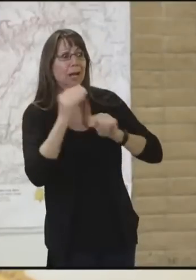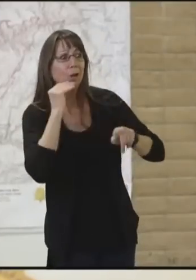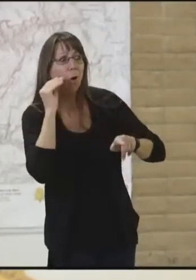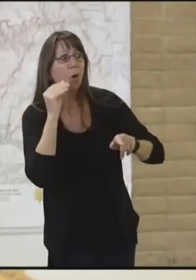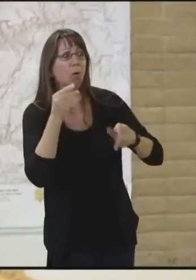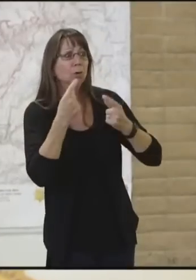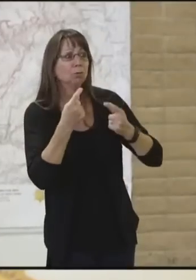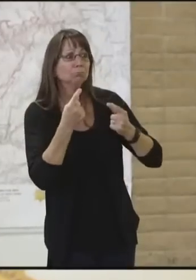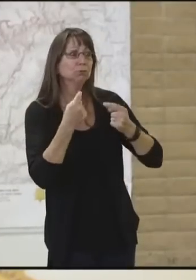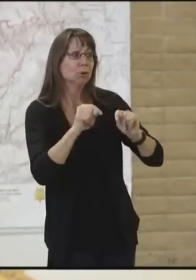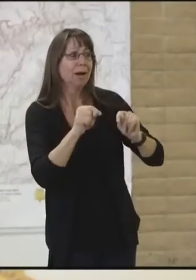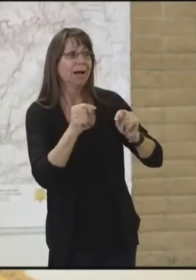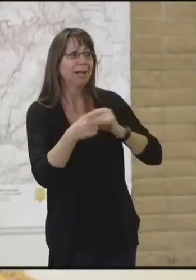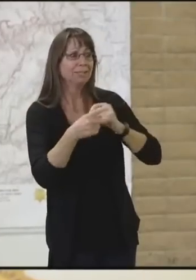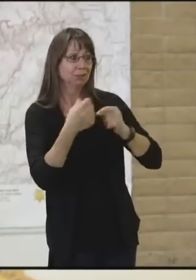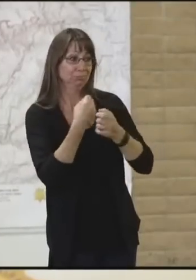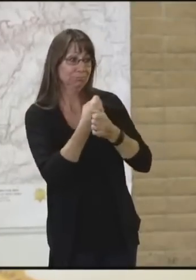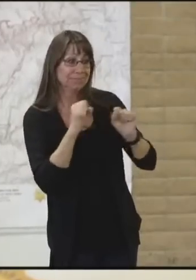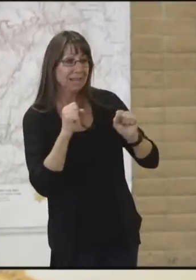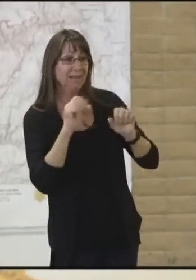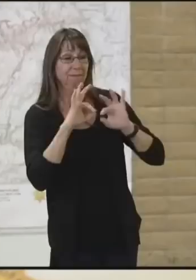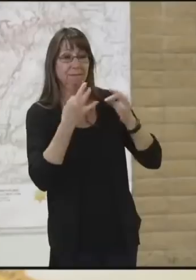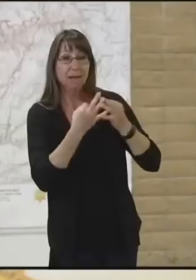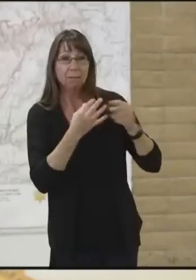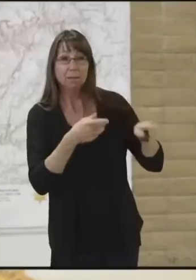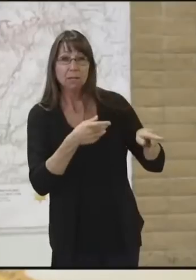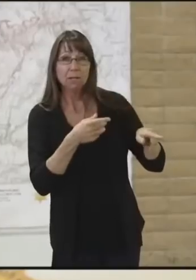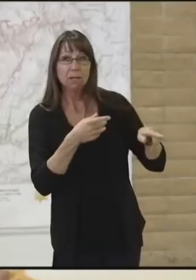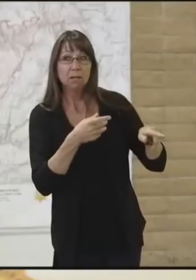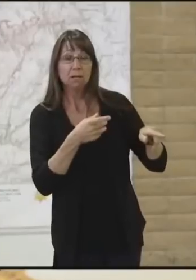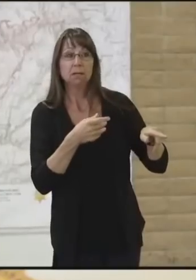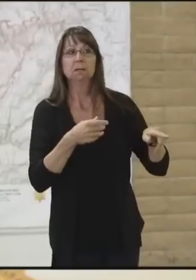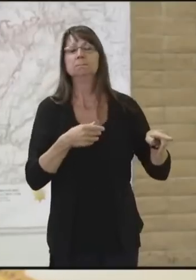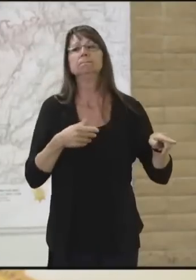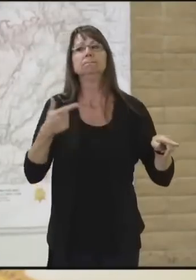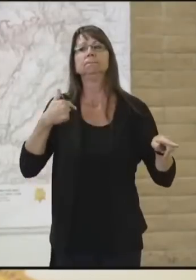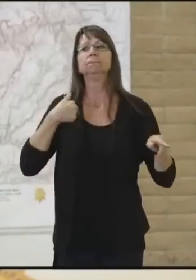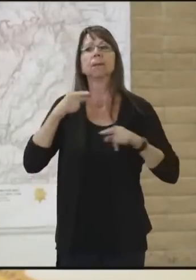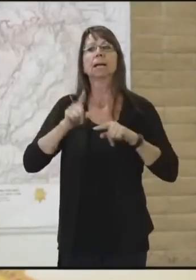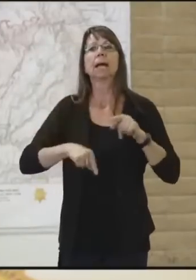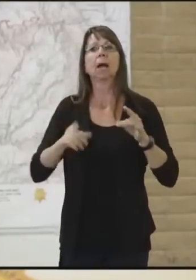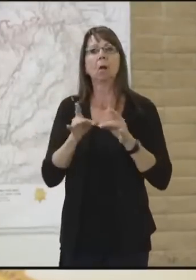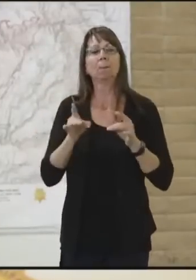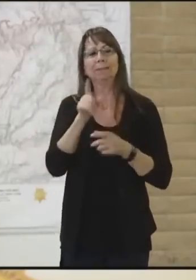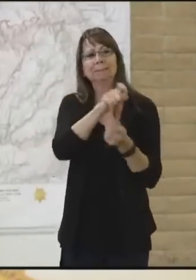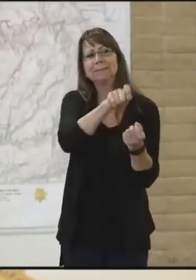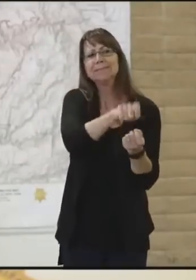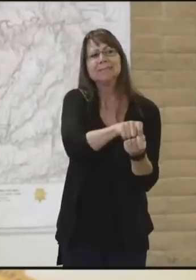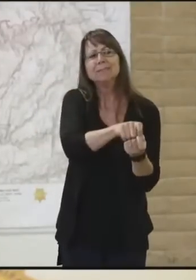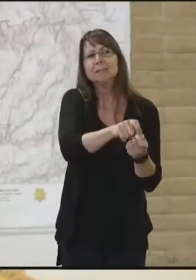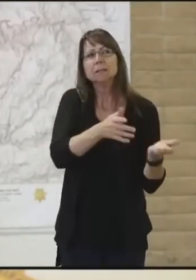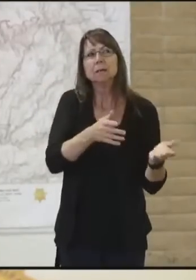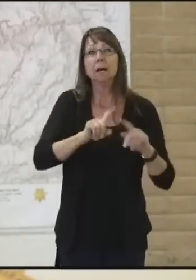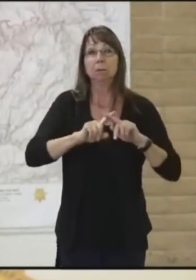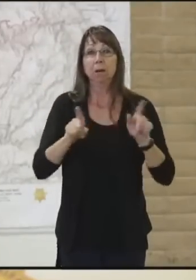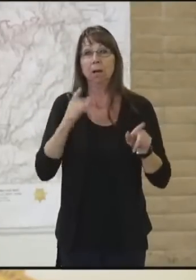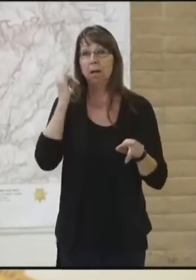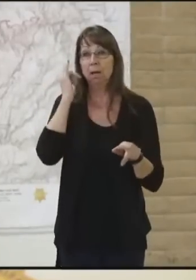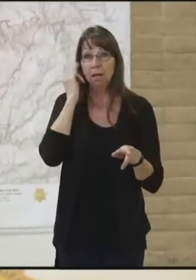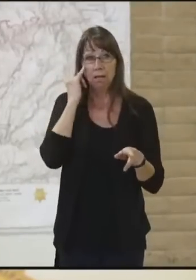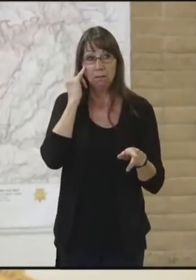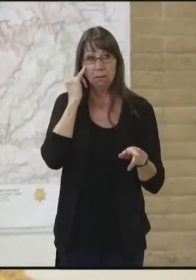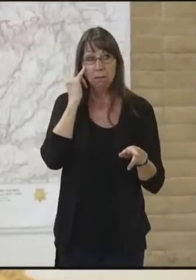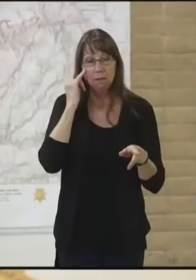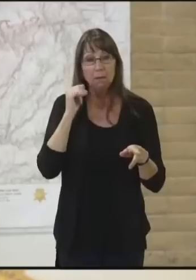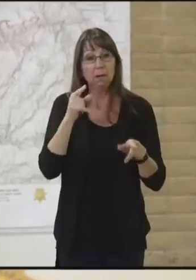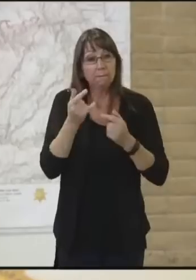Well, I can't comment on any one specific thing, but if the area is of such a nature at the time, if the